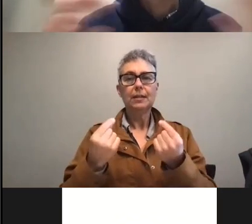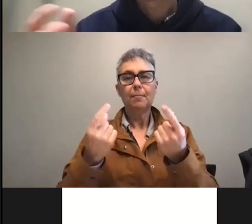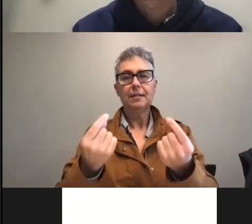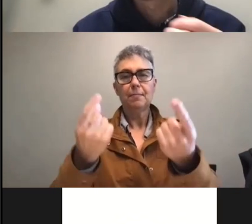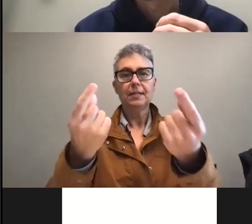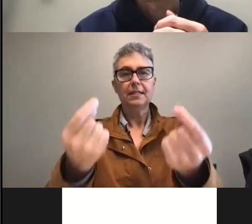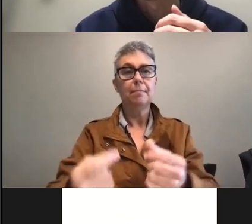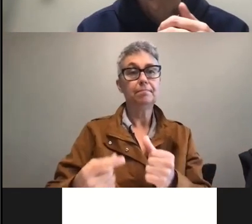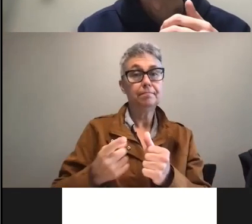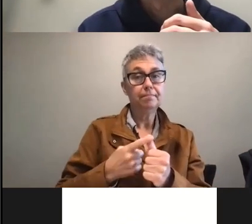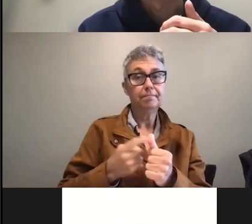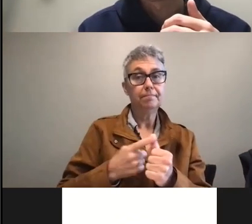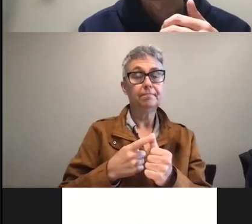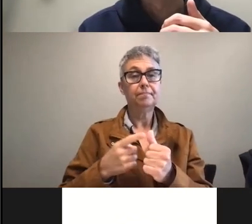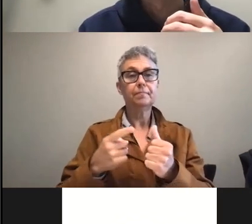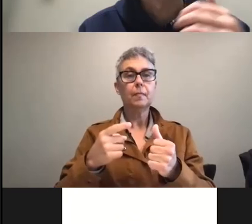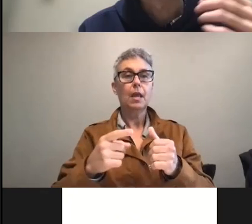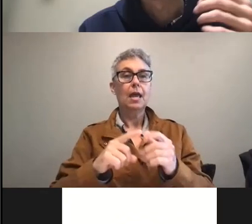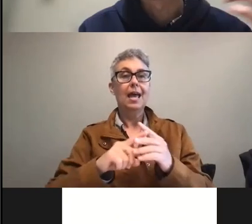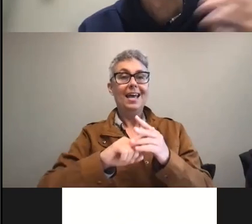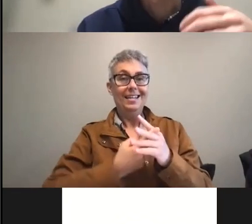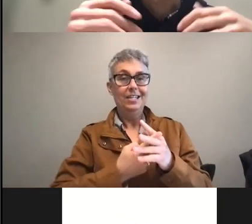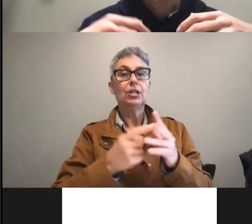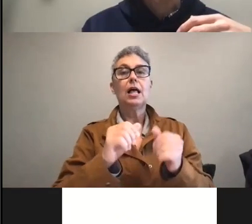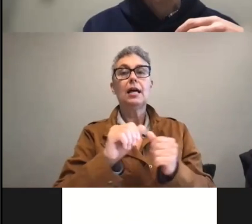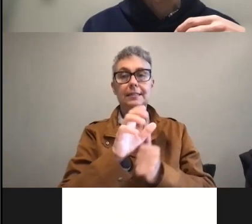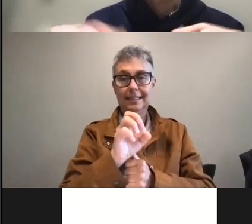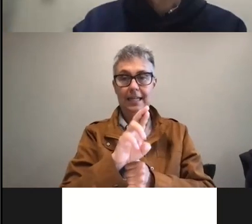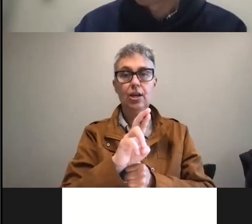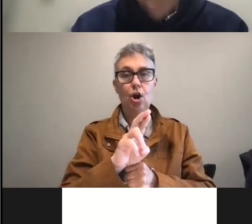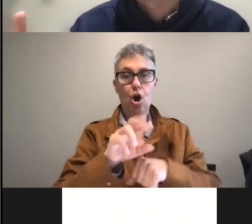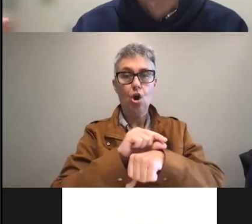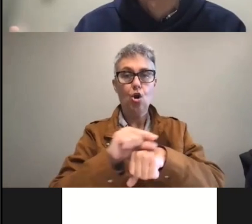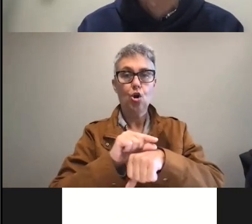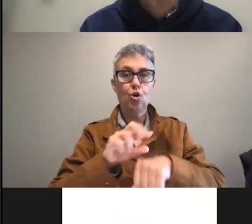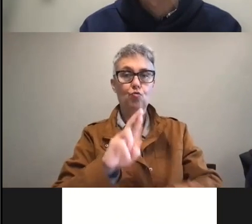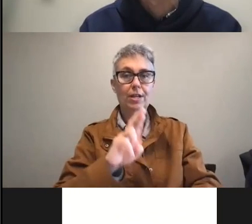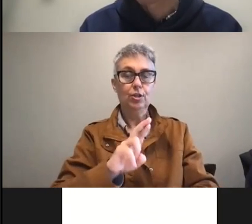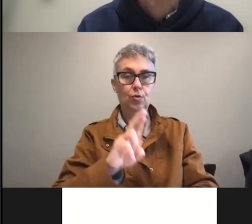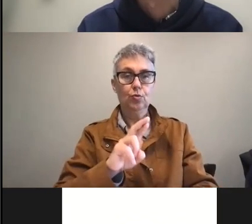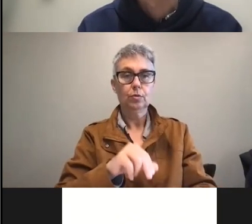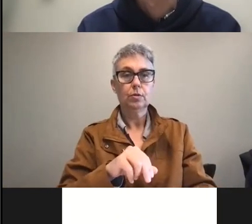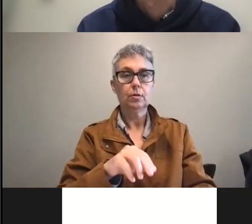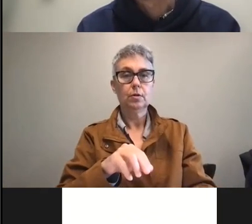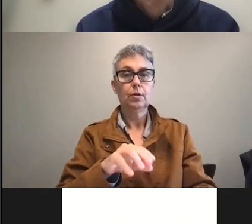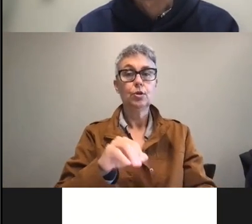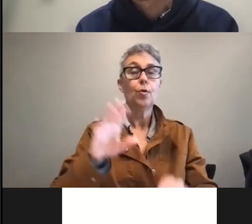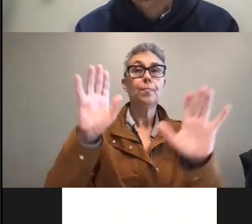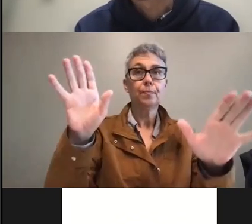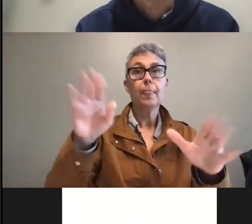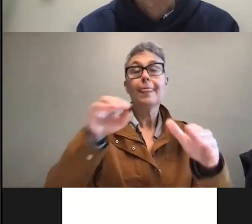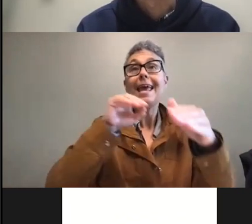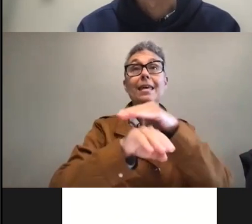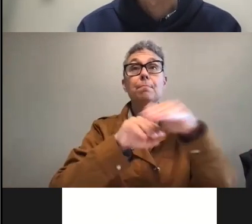in the beginning, we will initialize the CDR. We need to, so the input to the model is the sequence, right? The